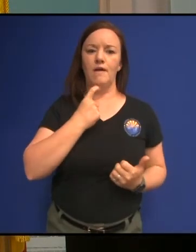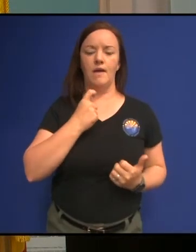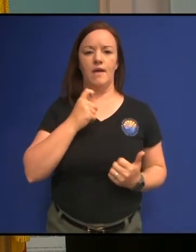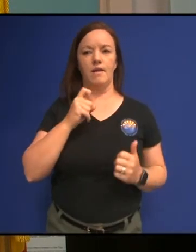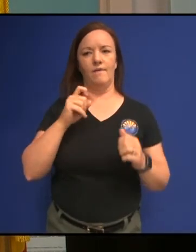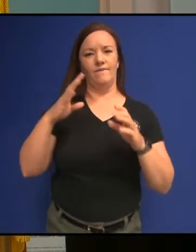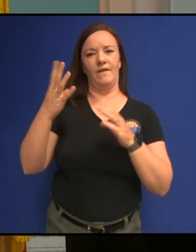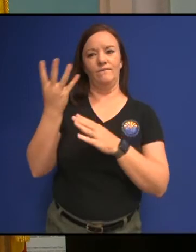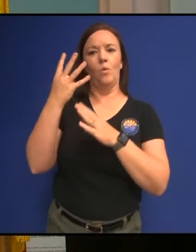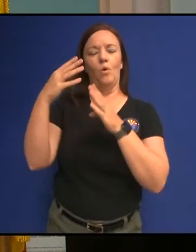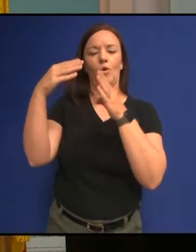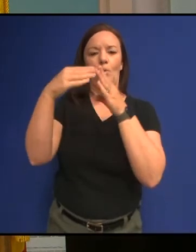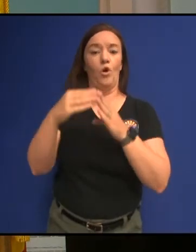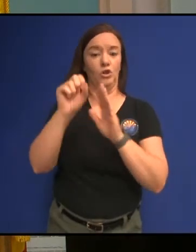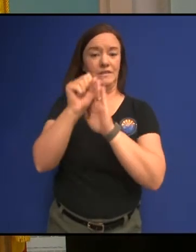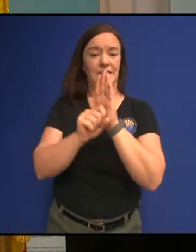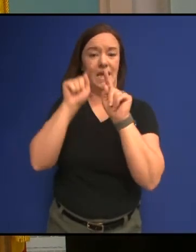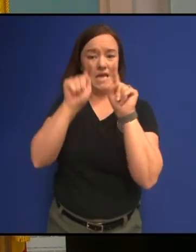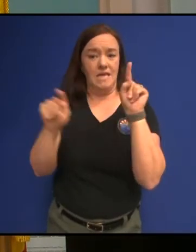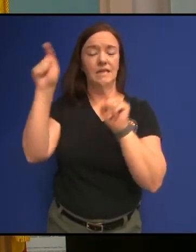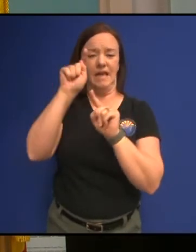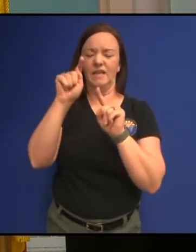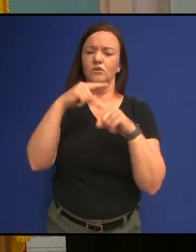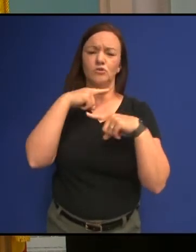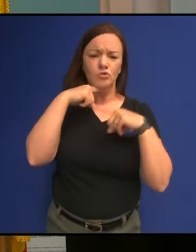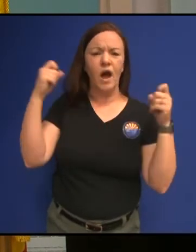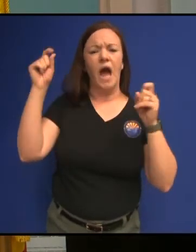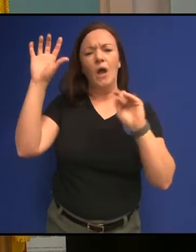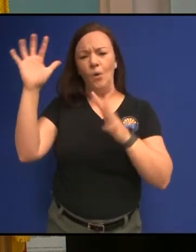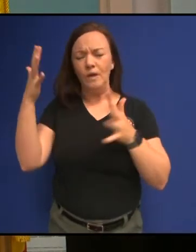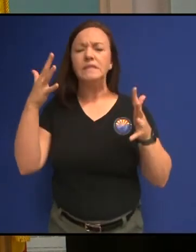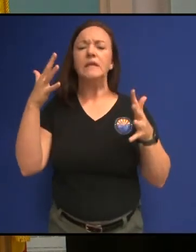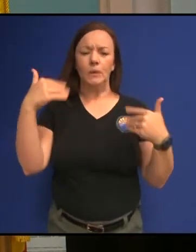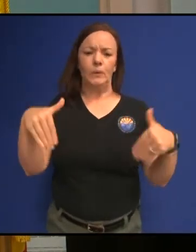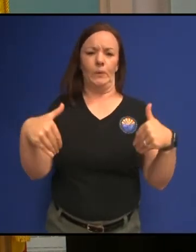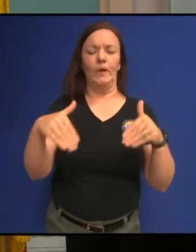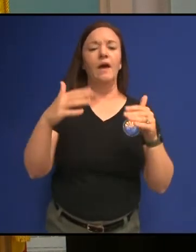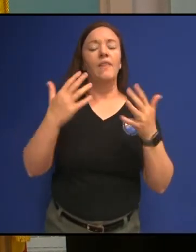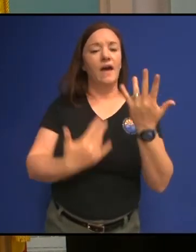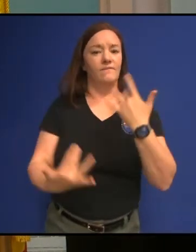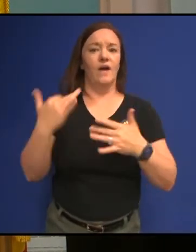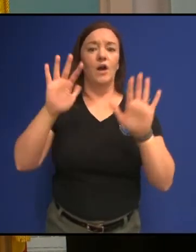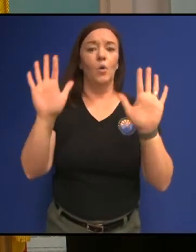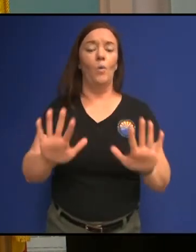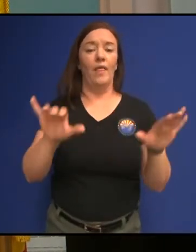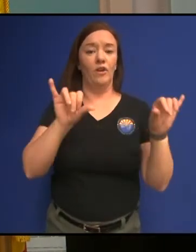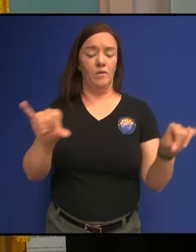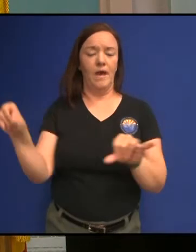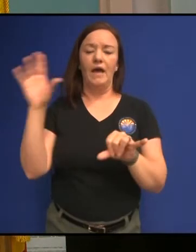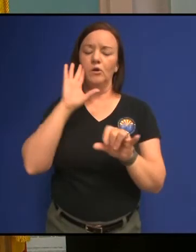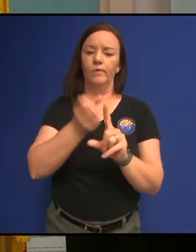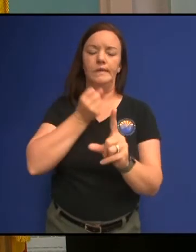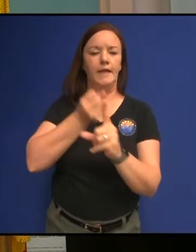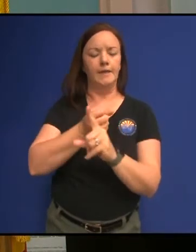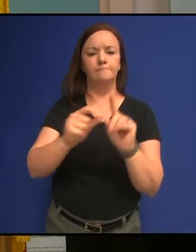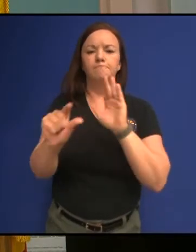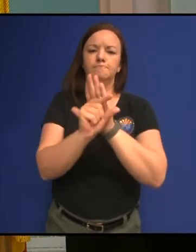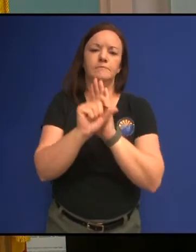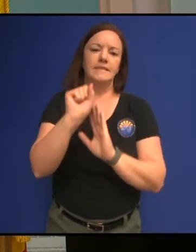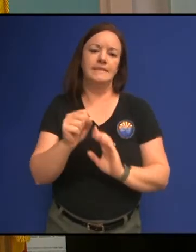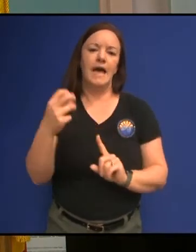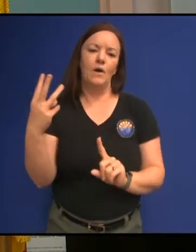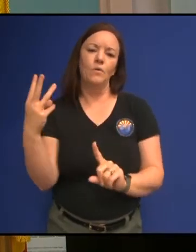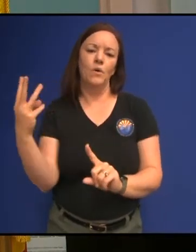that's all windy. This fire weather pattern is really going to wreak havoc on the